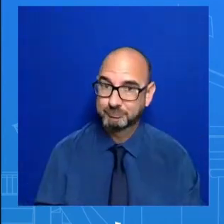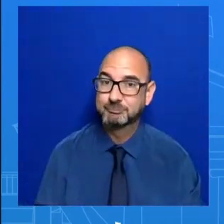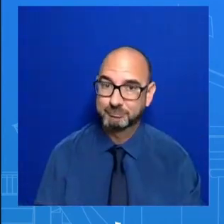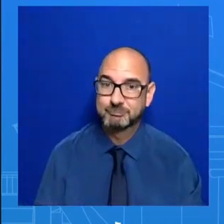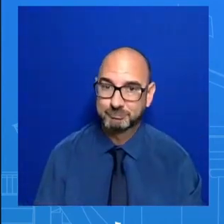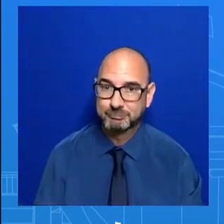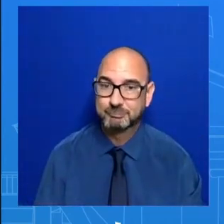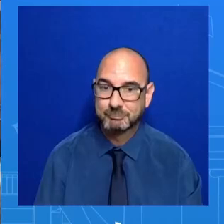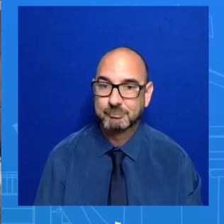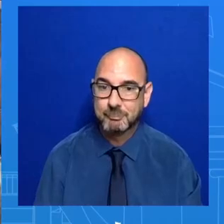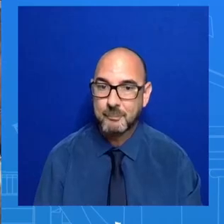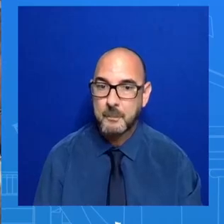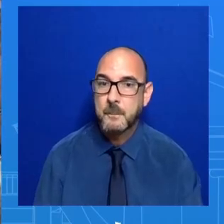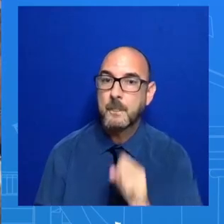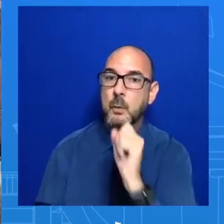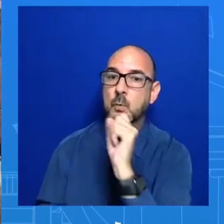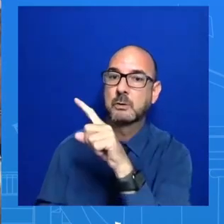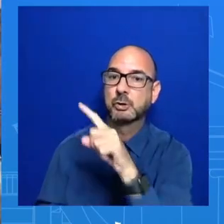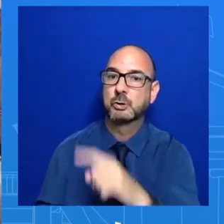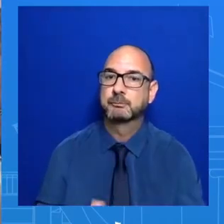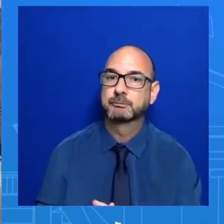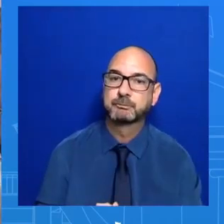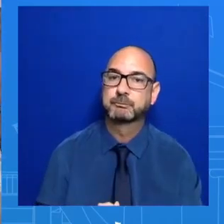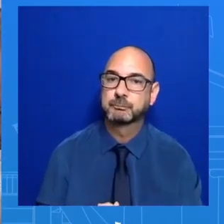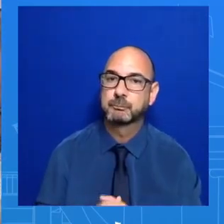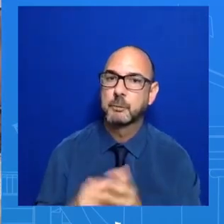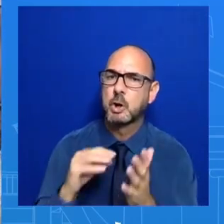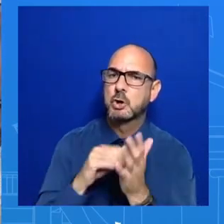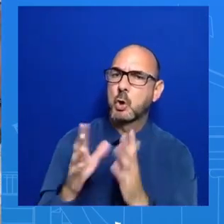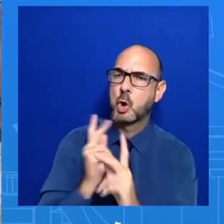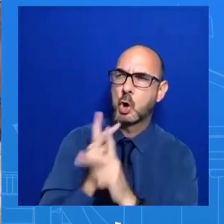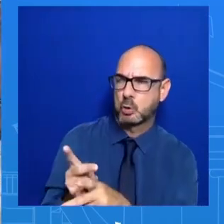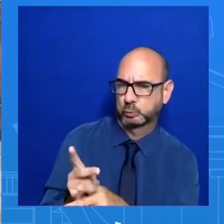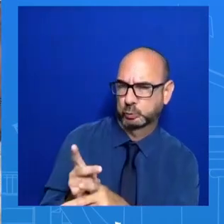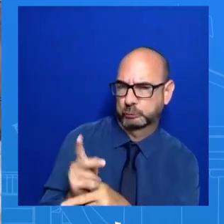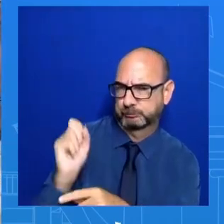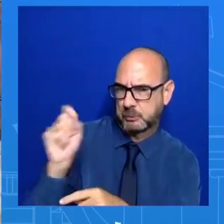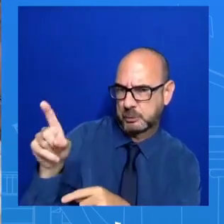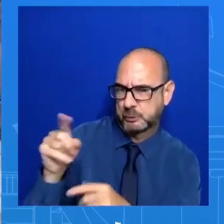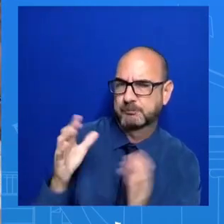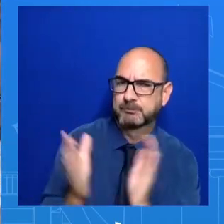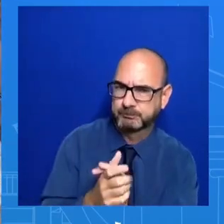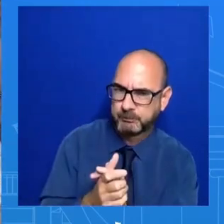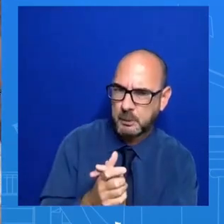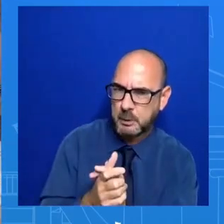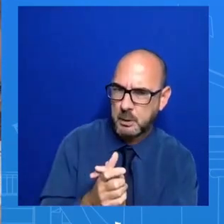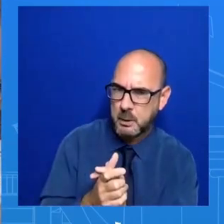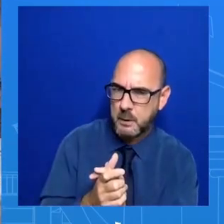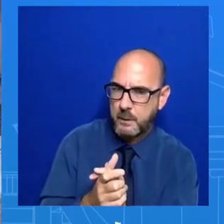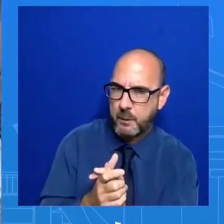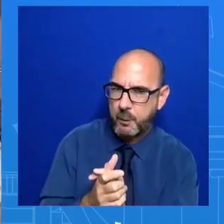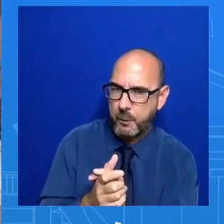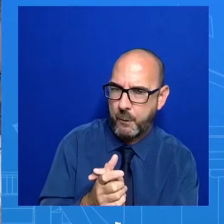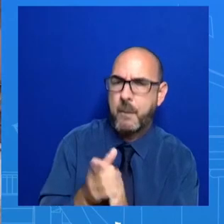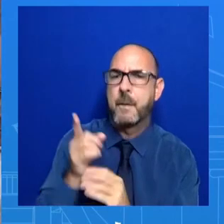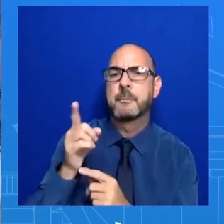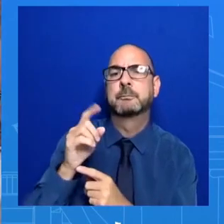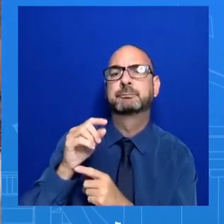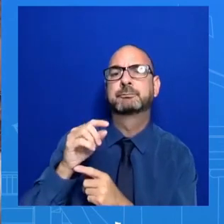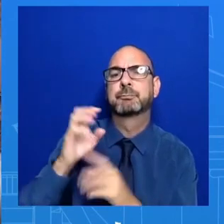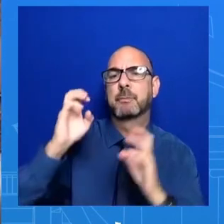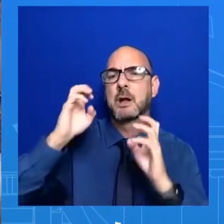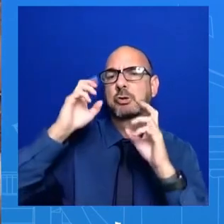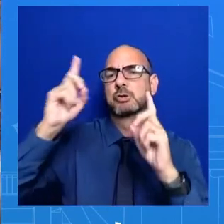on the student loan debt forgiveness. Yeah. In the announcement, the Undersecretary of Education said, "We congratulate those borrowers on their